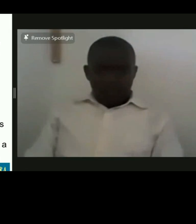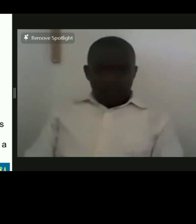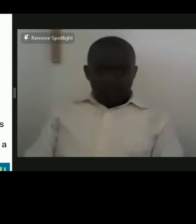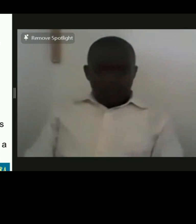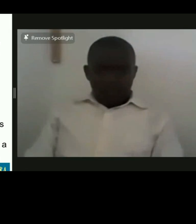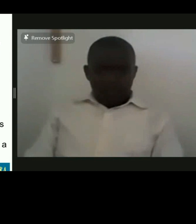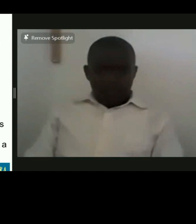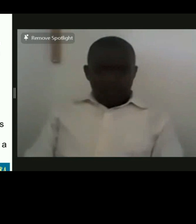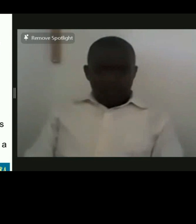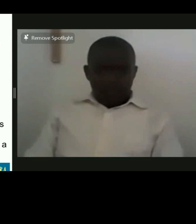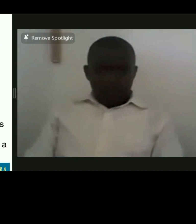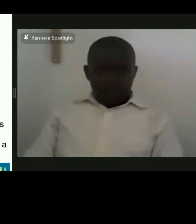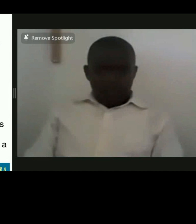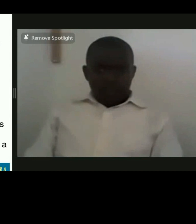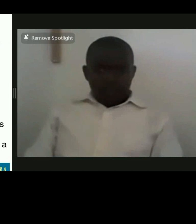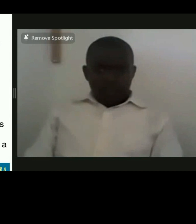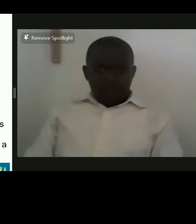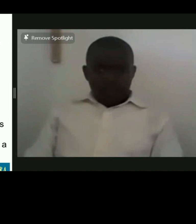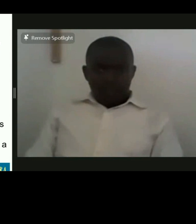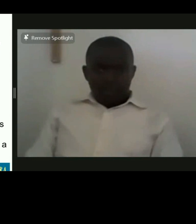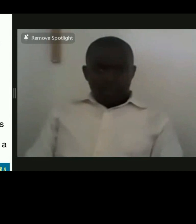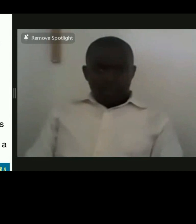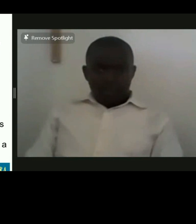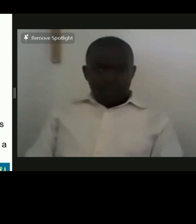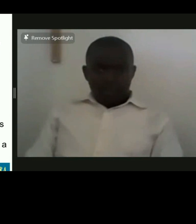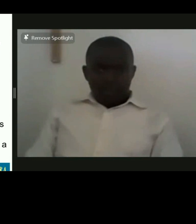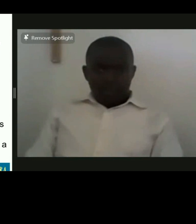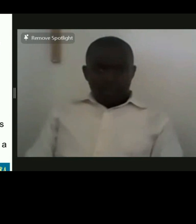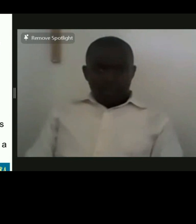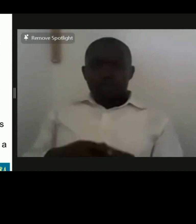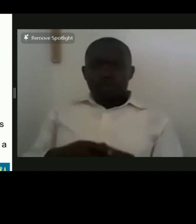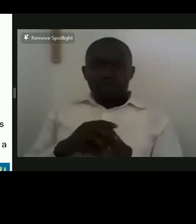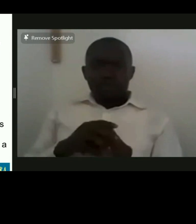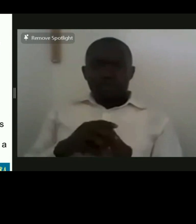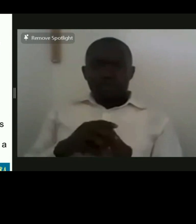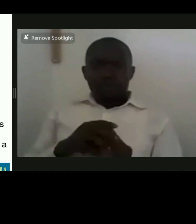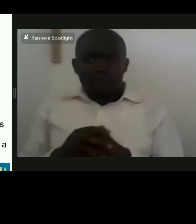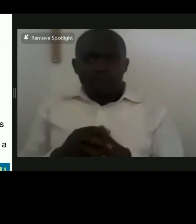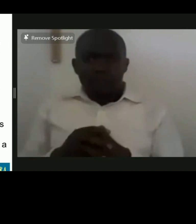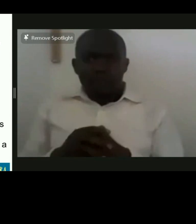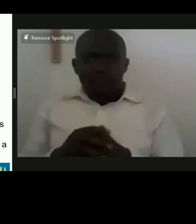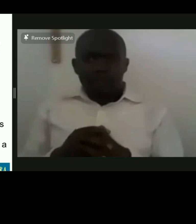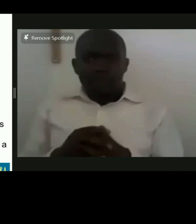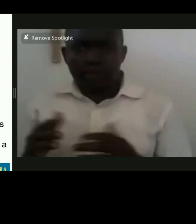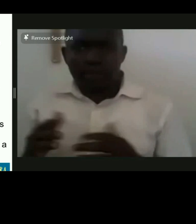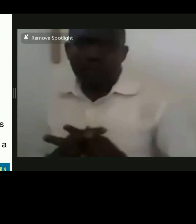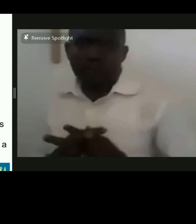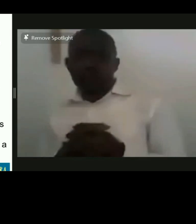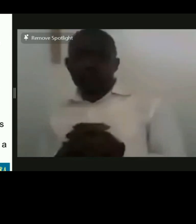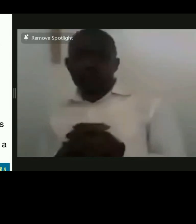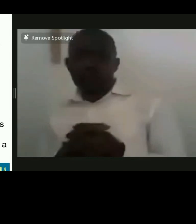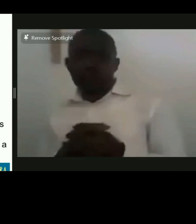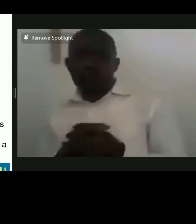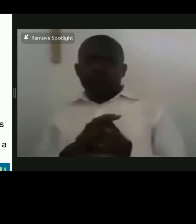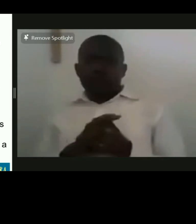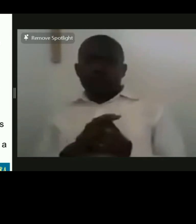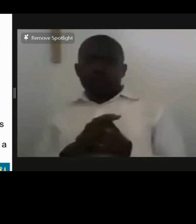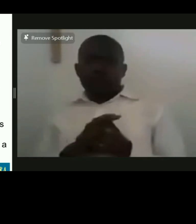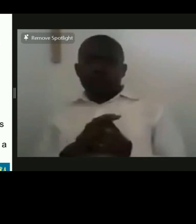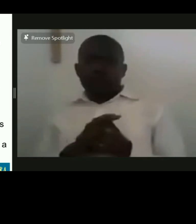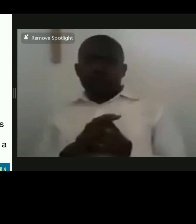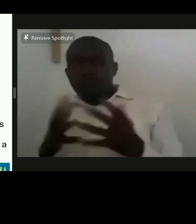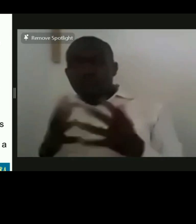go on to the next 3 slides. Yeah. Yes. Yeah. So I'm just reading this, and